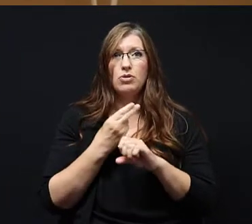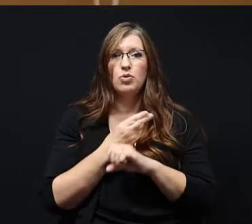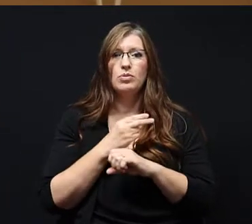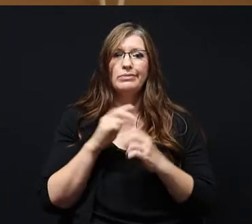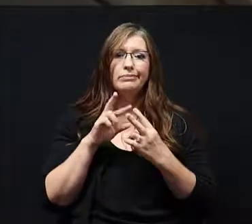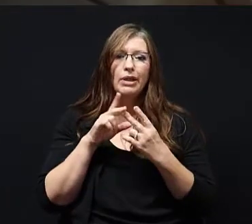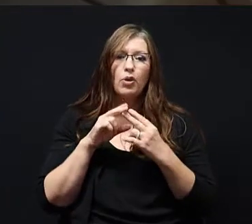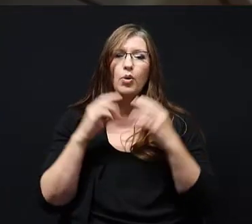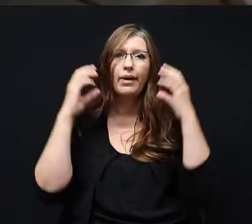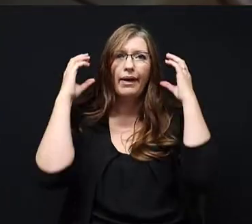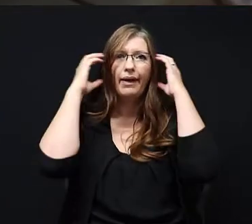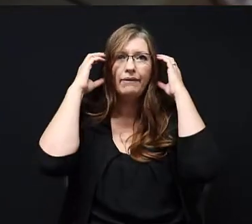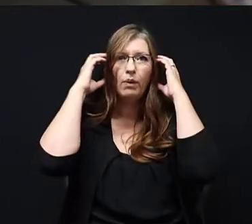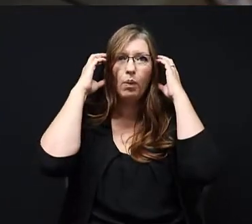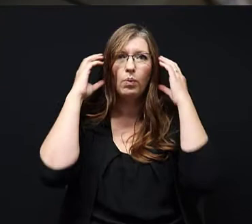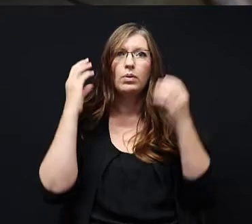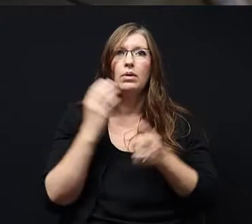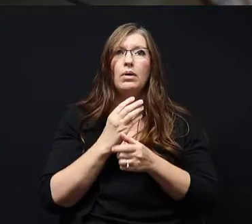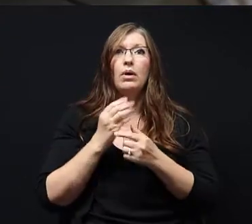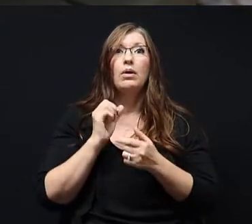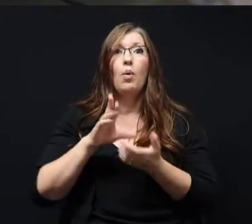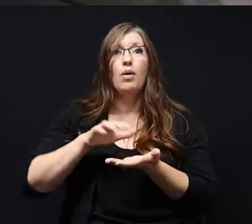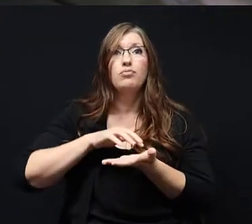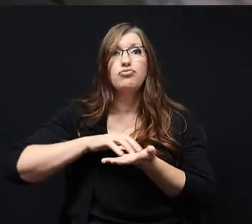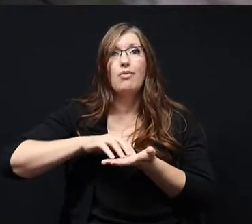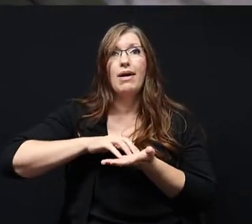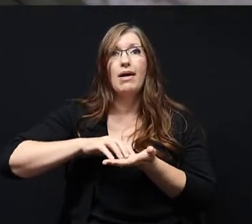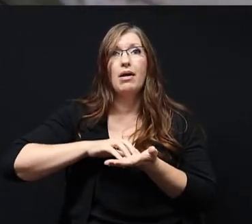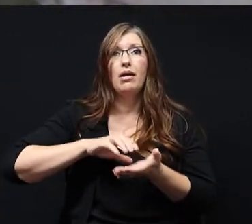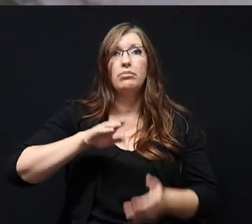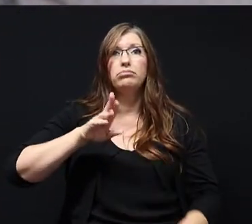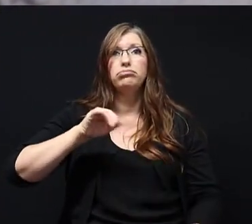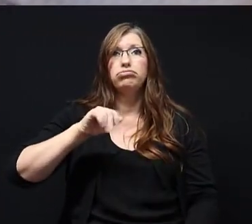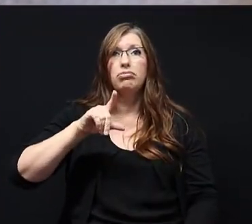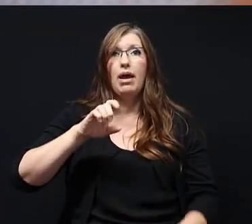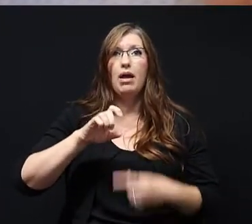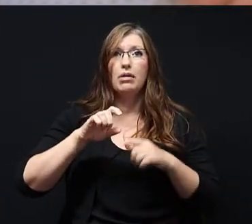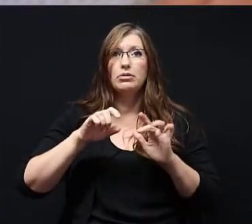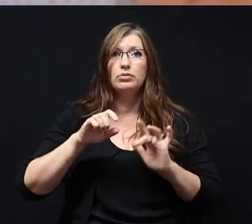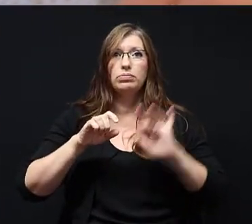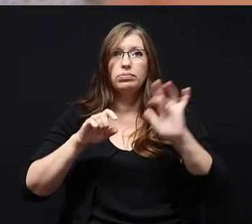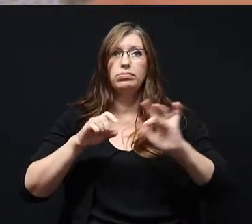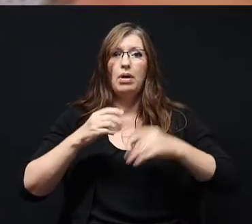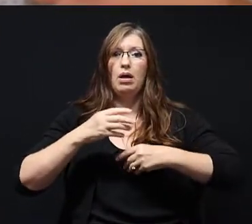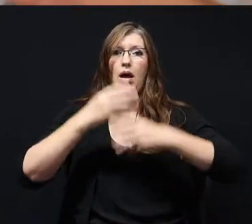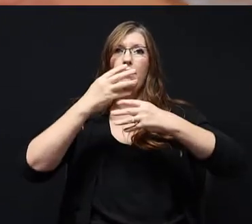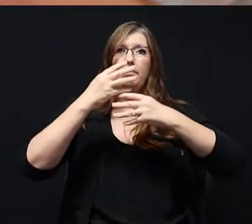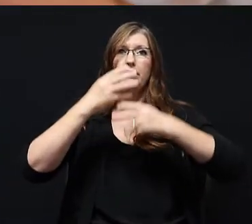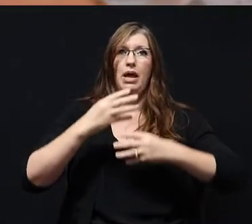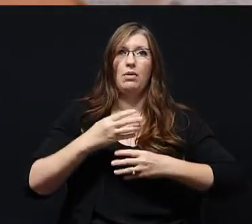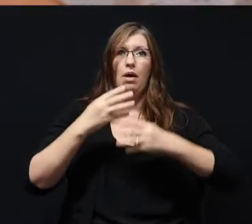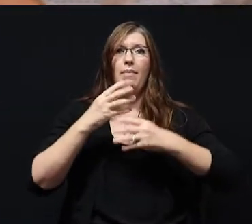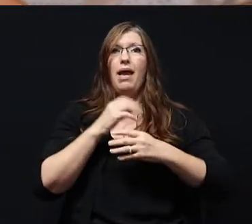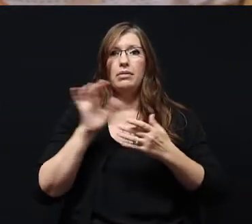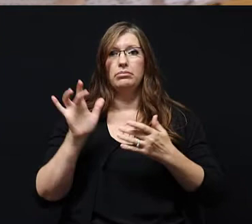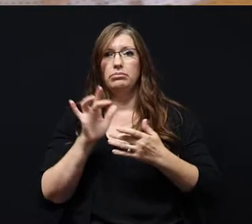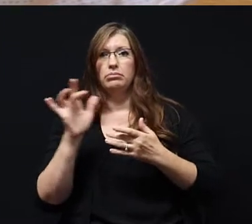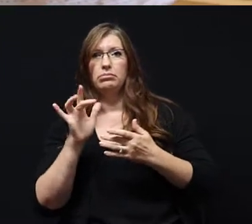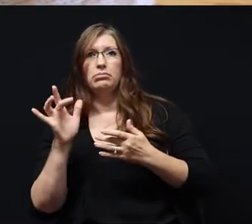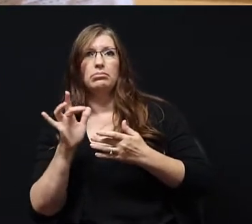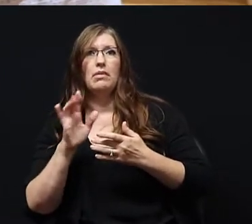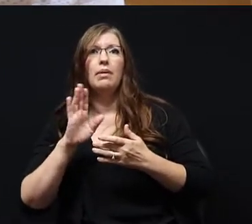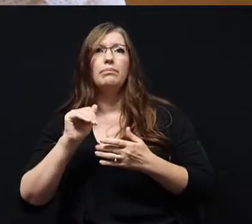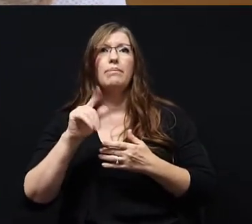able to utilize either the headphones or the braille that's on this device to go up and down and through the entire document of the